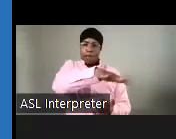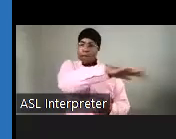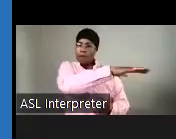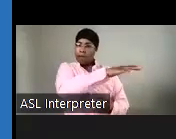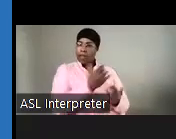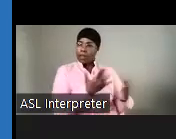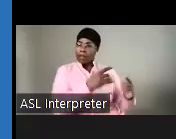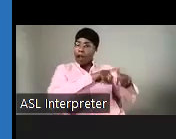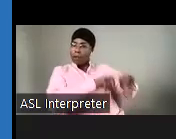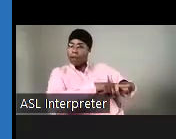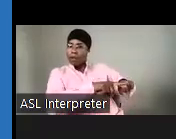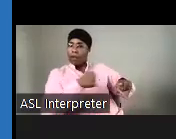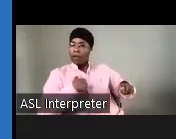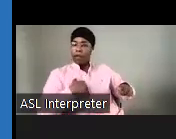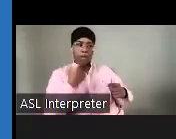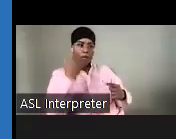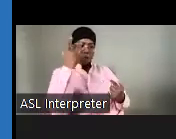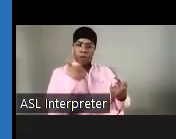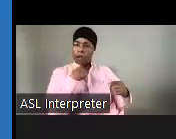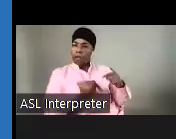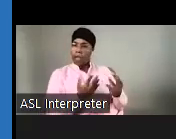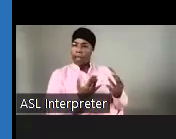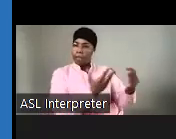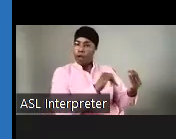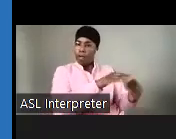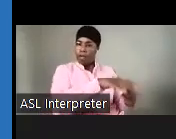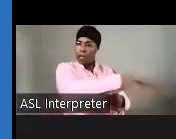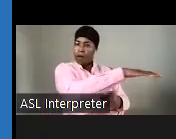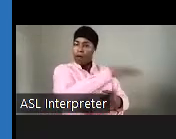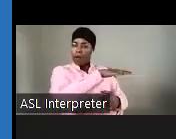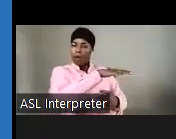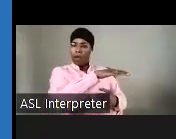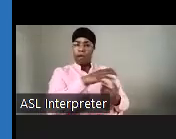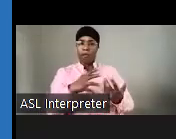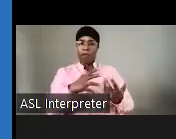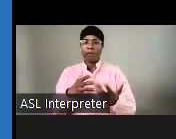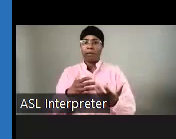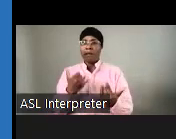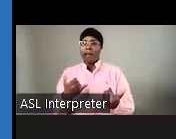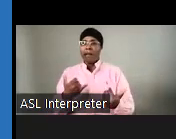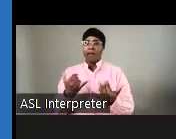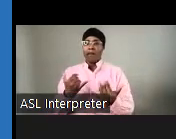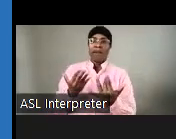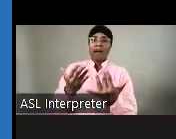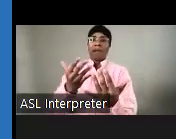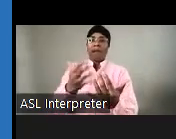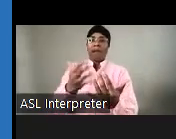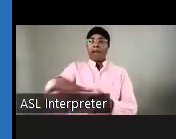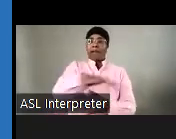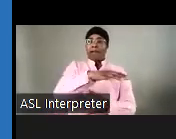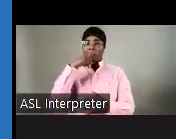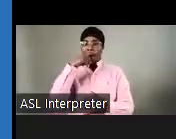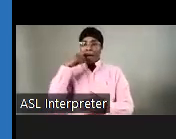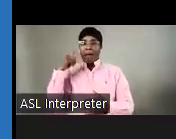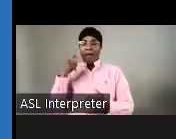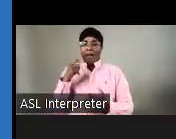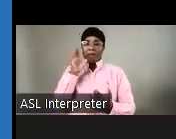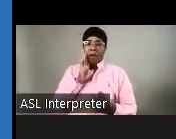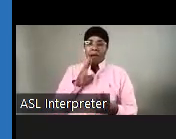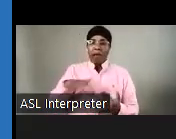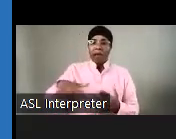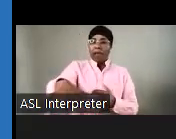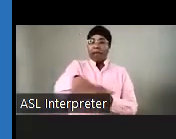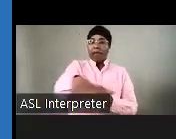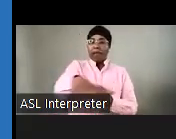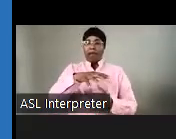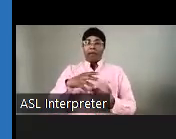And he wanted to, can we make the site not so ugly? And obviously beauty's in the eye of the beholder,